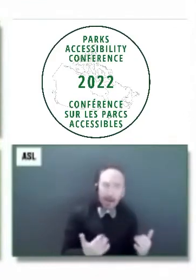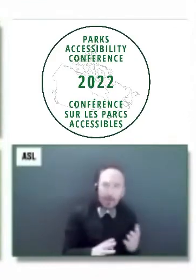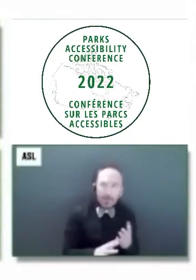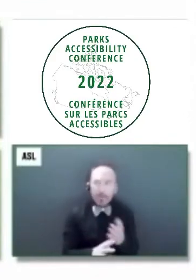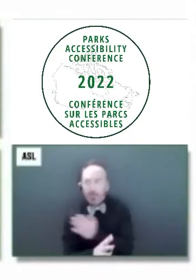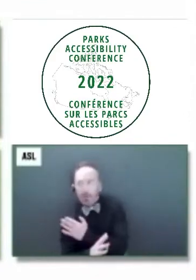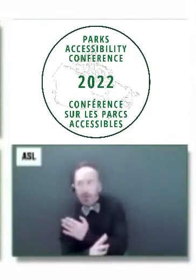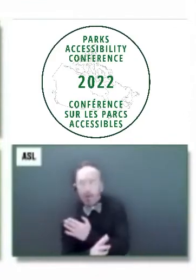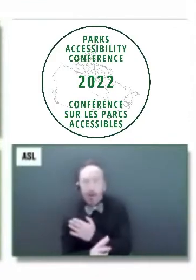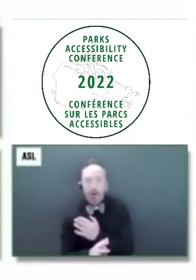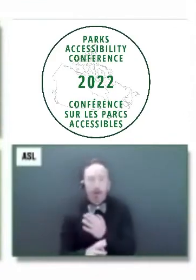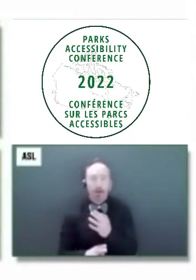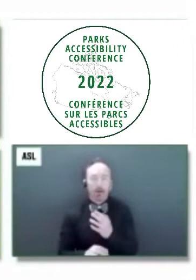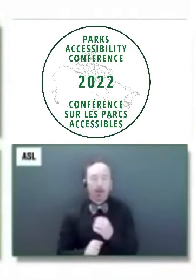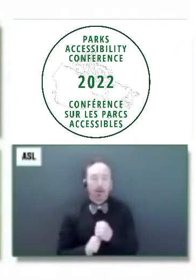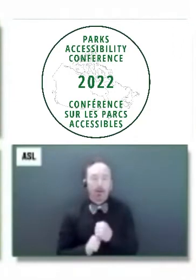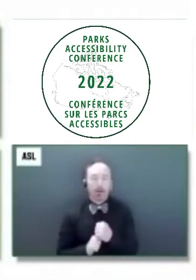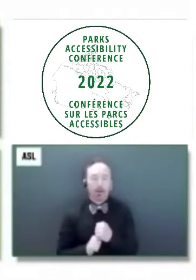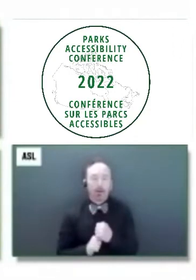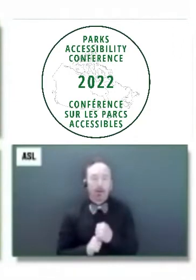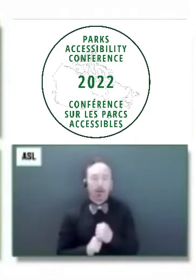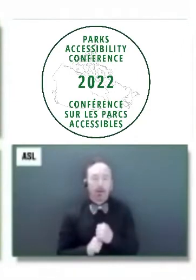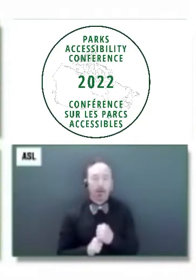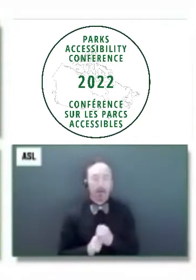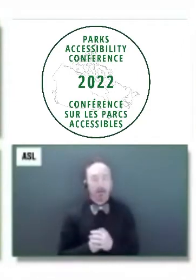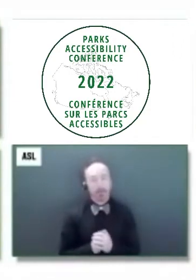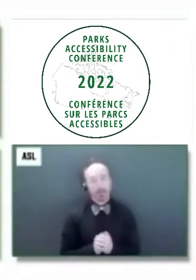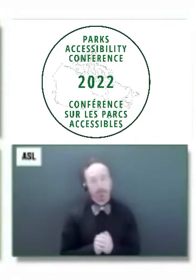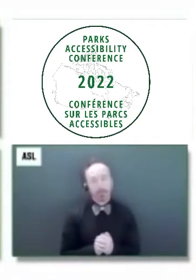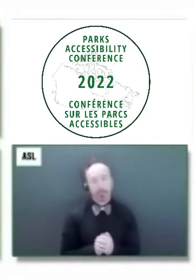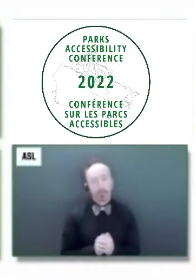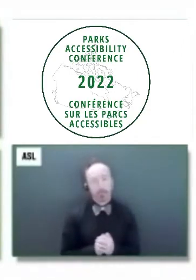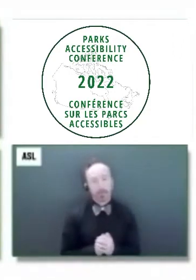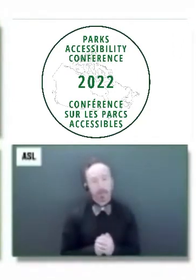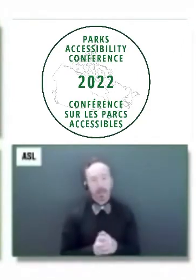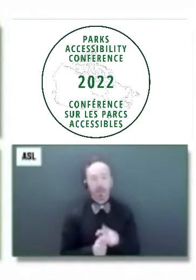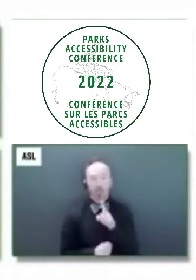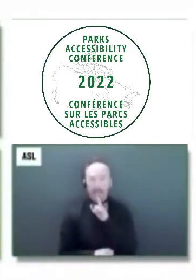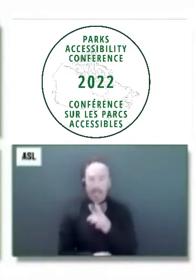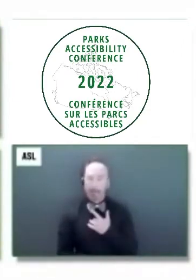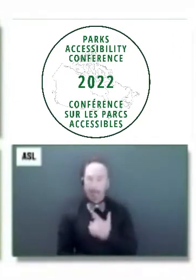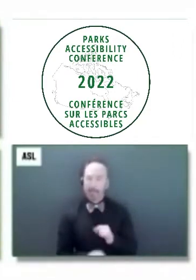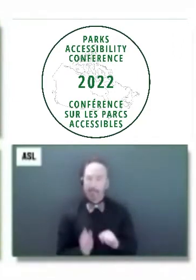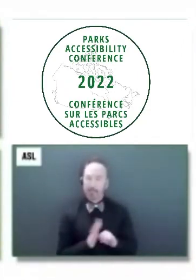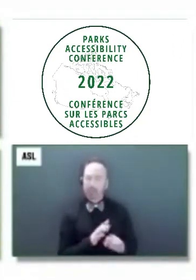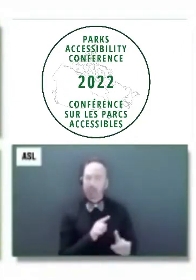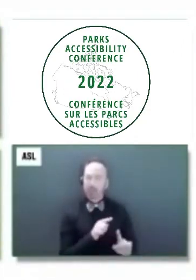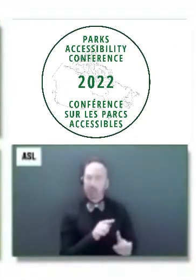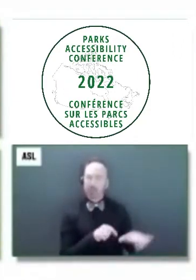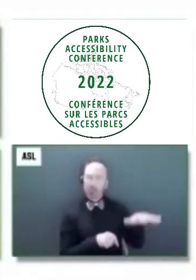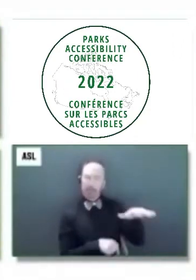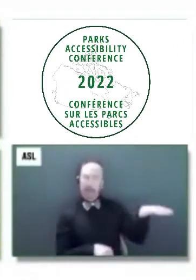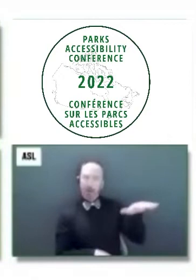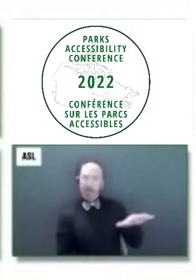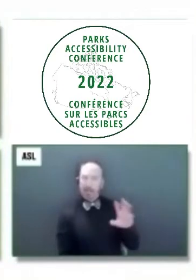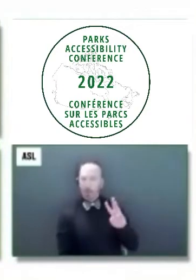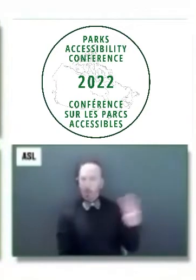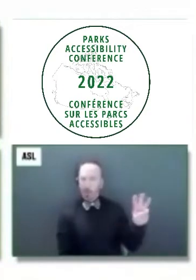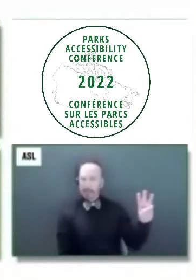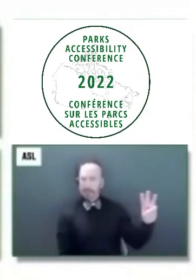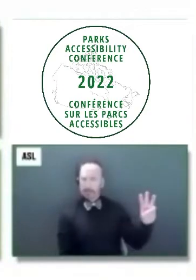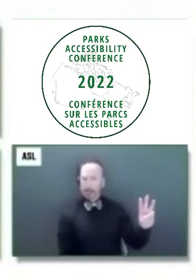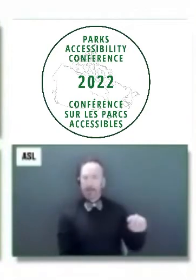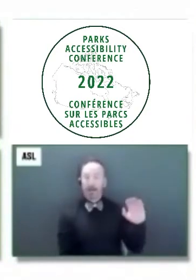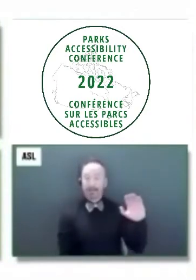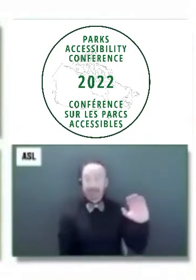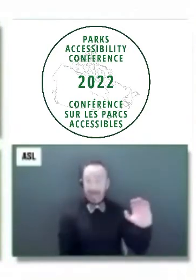I've been to the West, Calgary, Alberta, those area. I really, I really